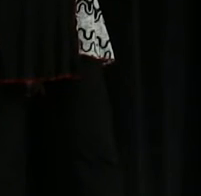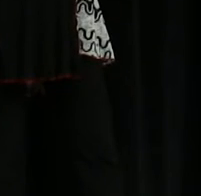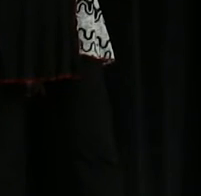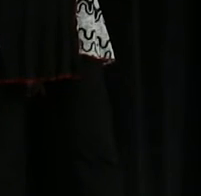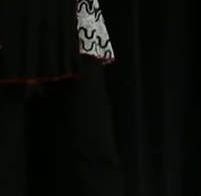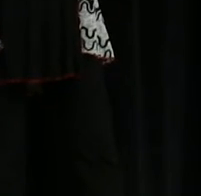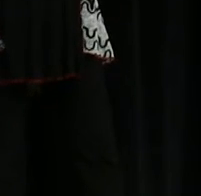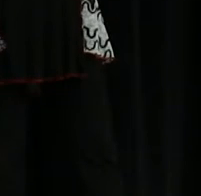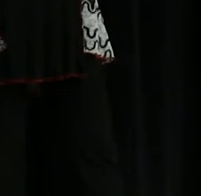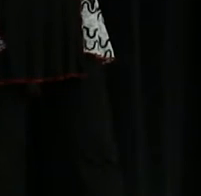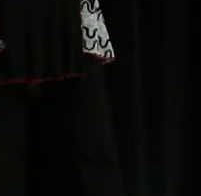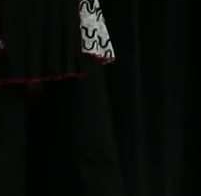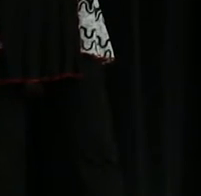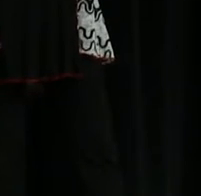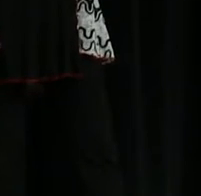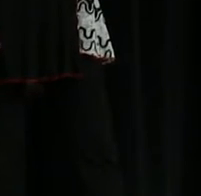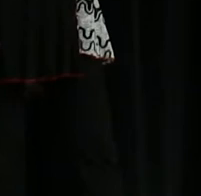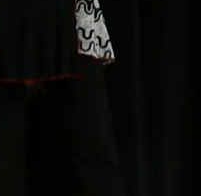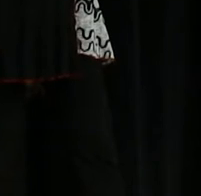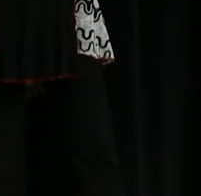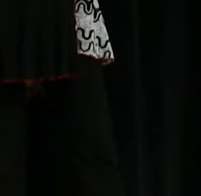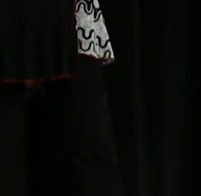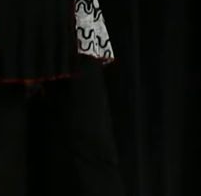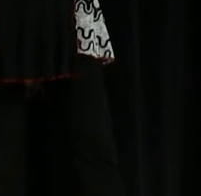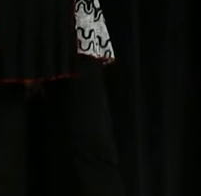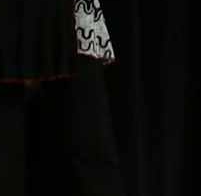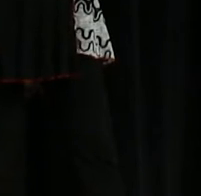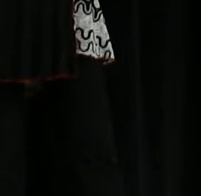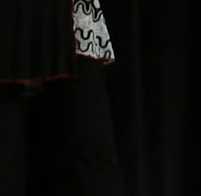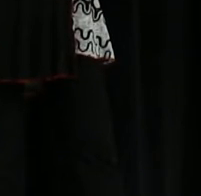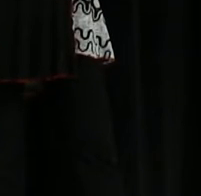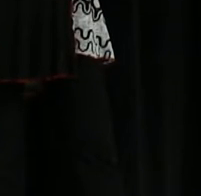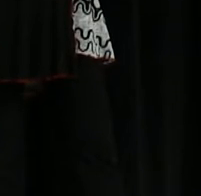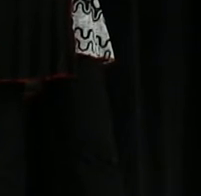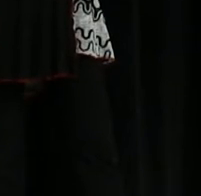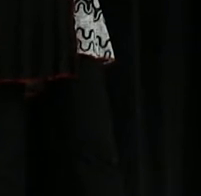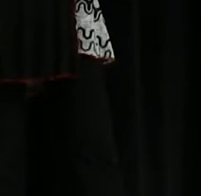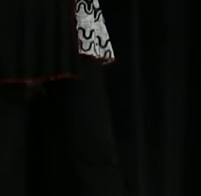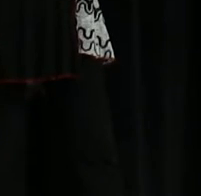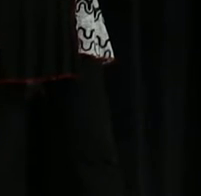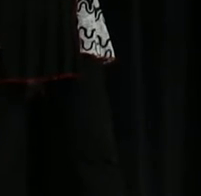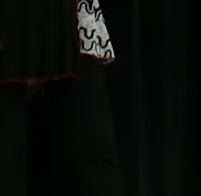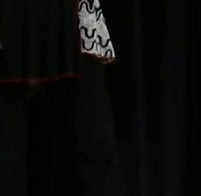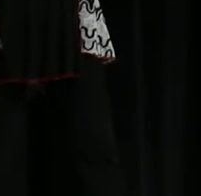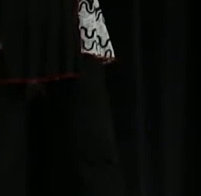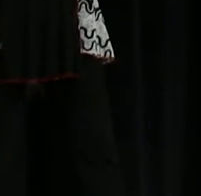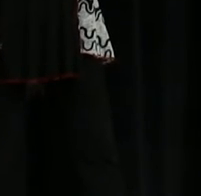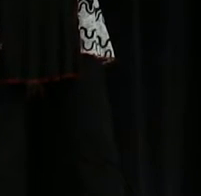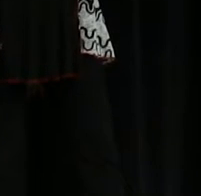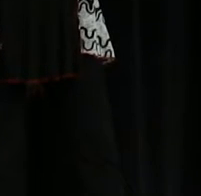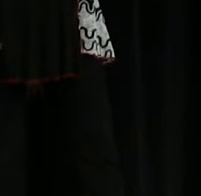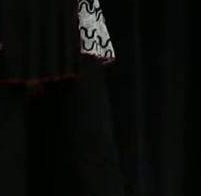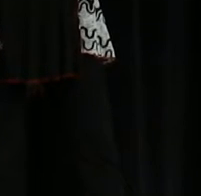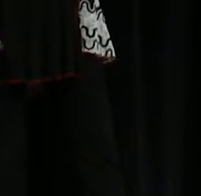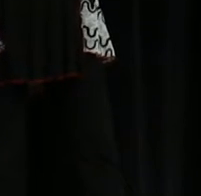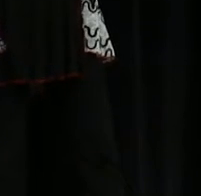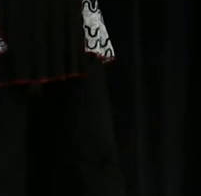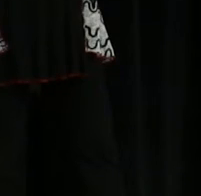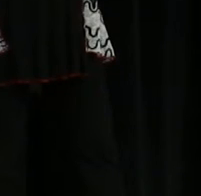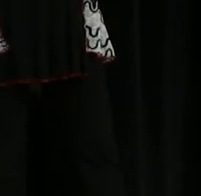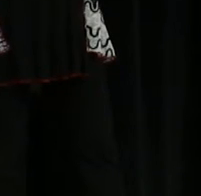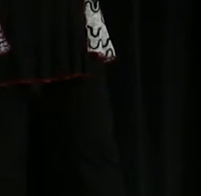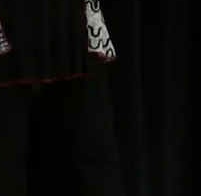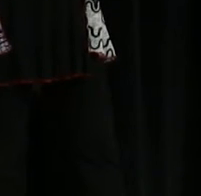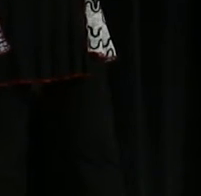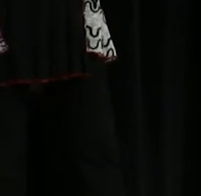performing tonight. Because as Julie mentioned, the arts are so important. Sometimes that's where our